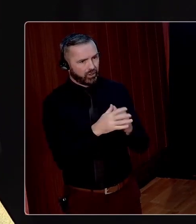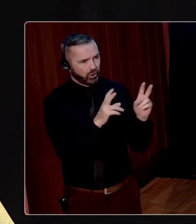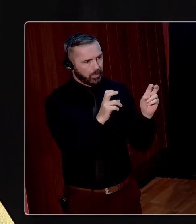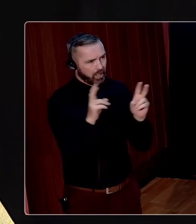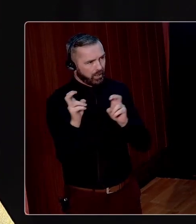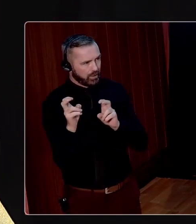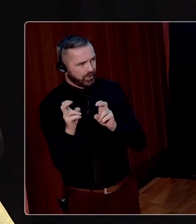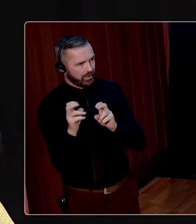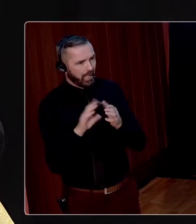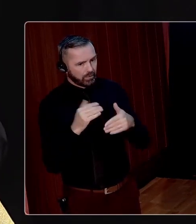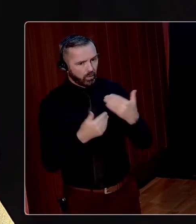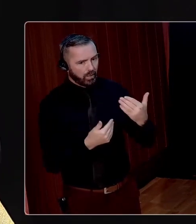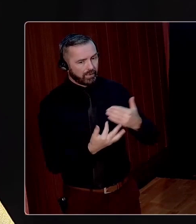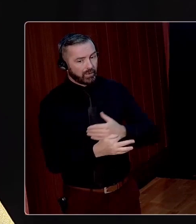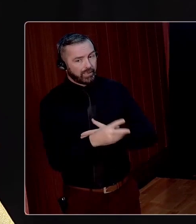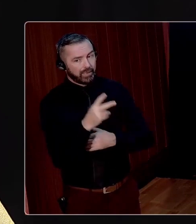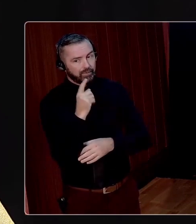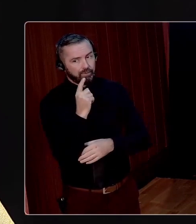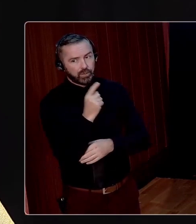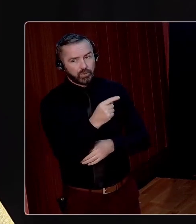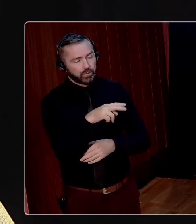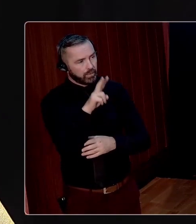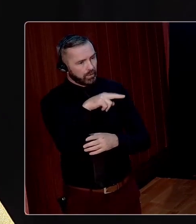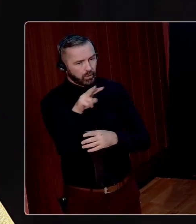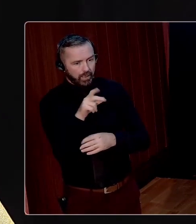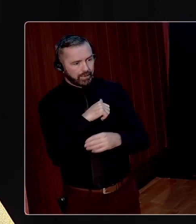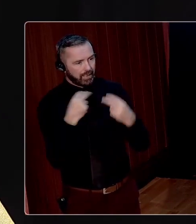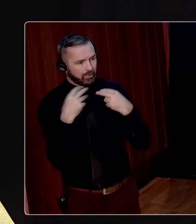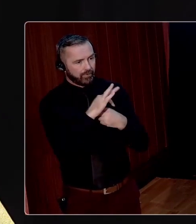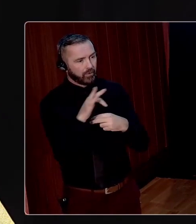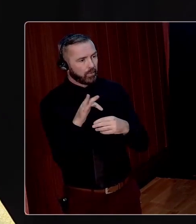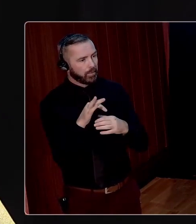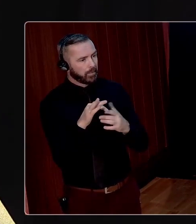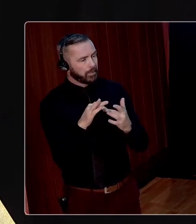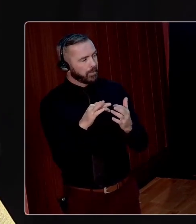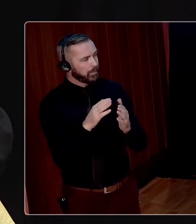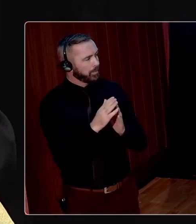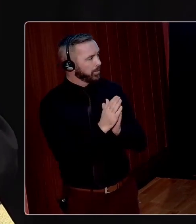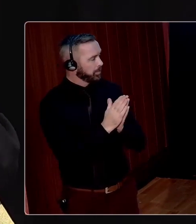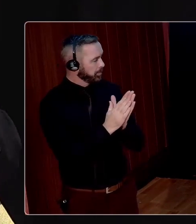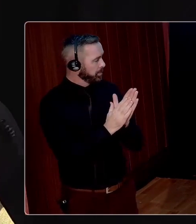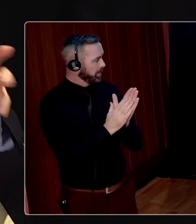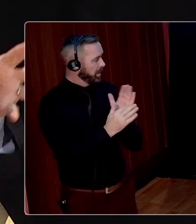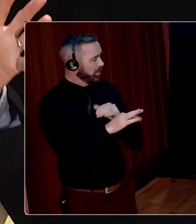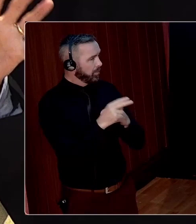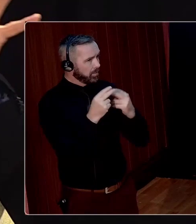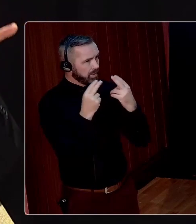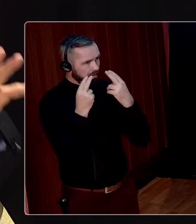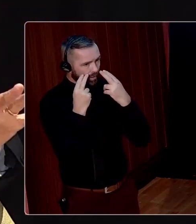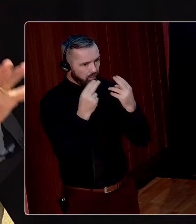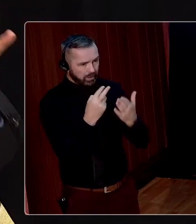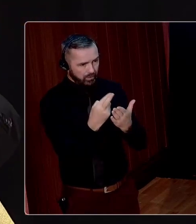terminology and so forth. So if you look of the language from which the from the original